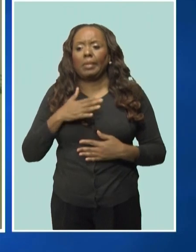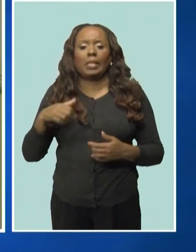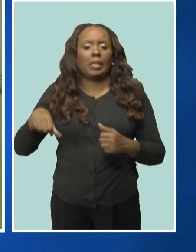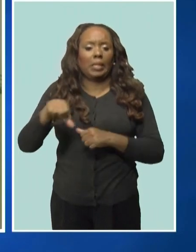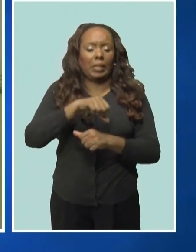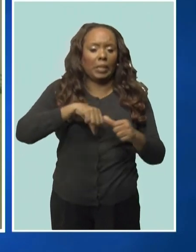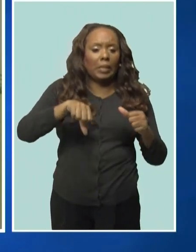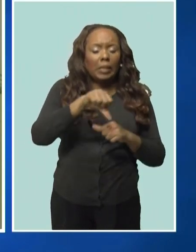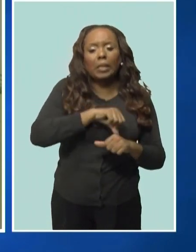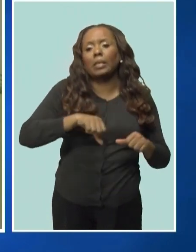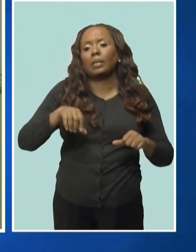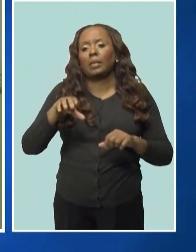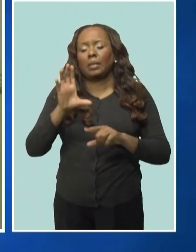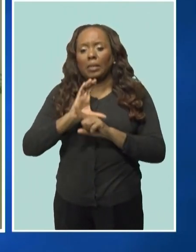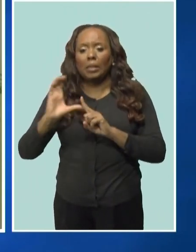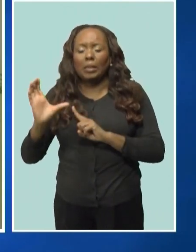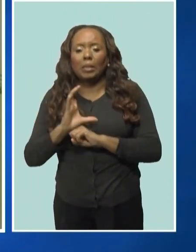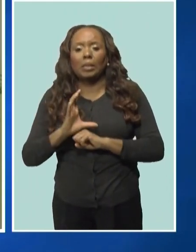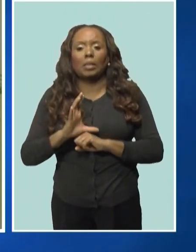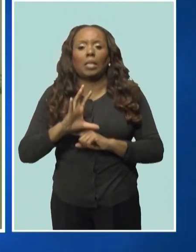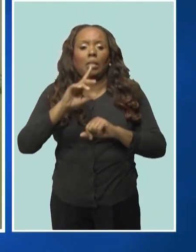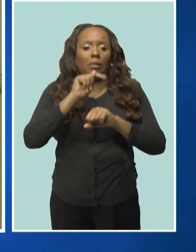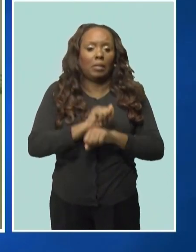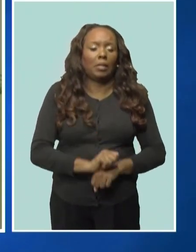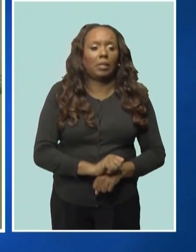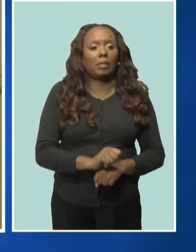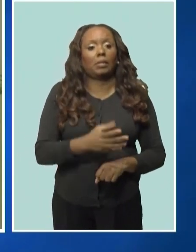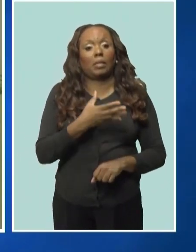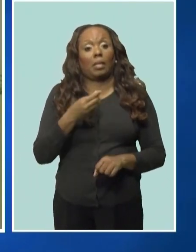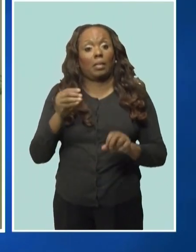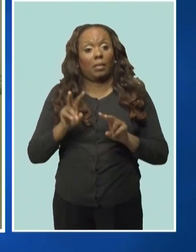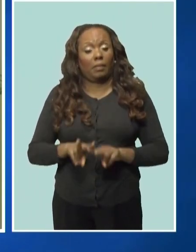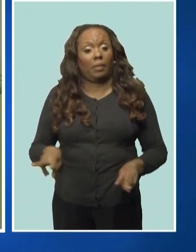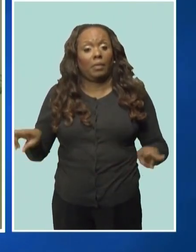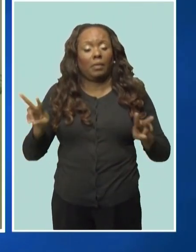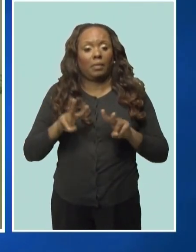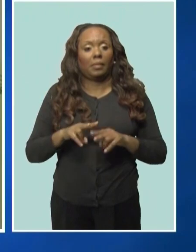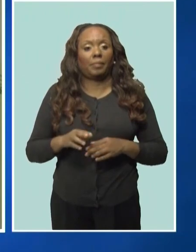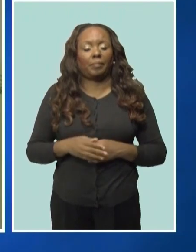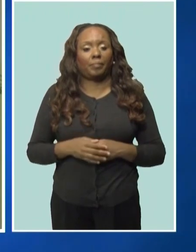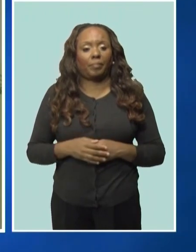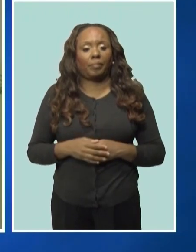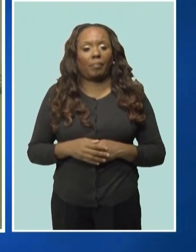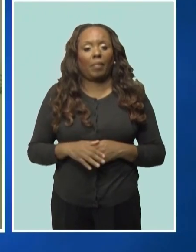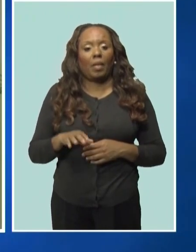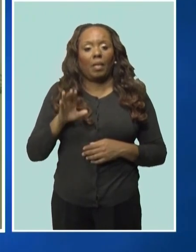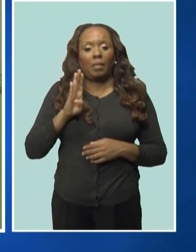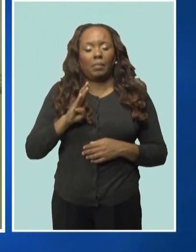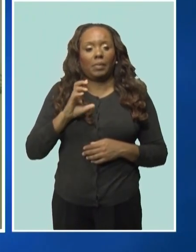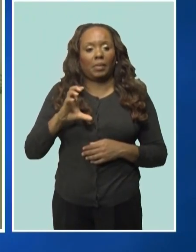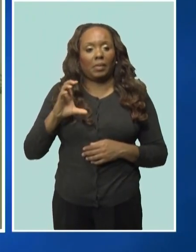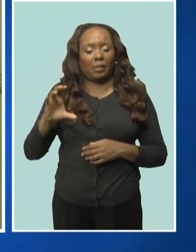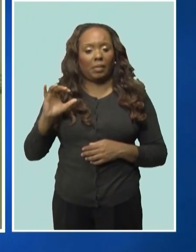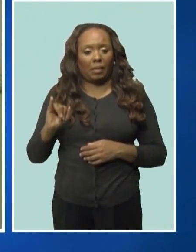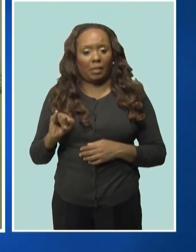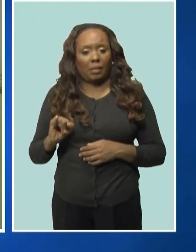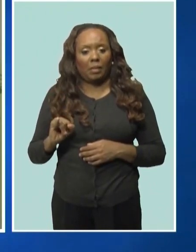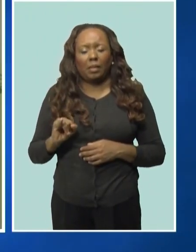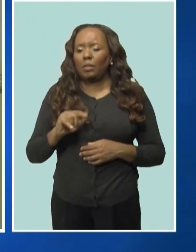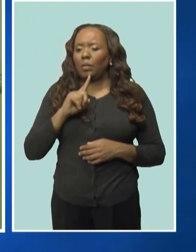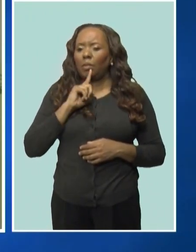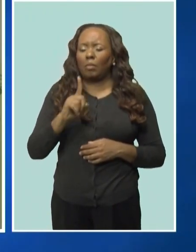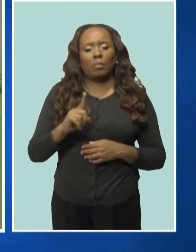cultures, traditions, and values. So the Barbados Chamber of Commerce and Industry stands as a committed